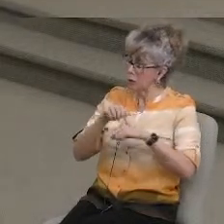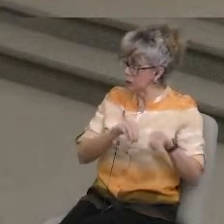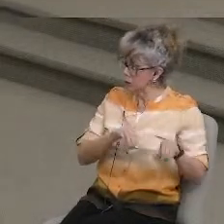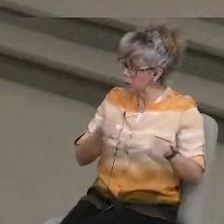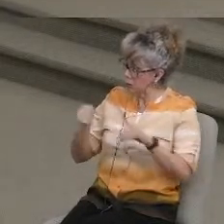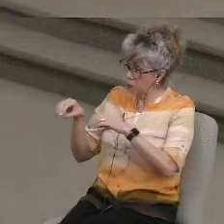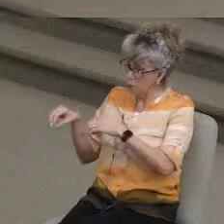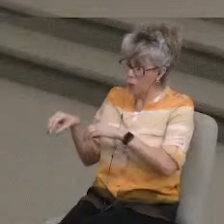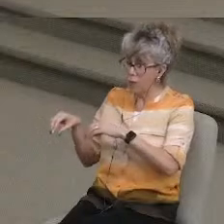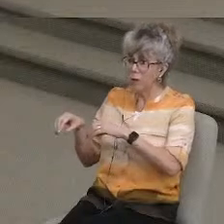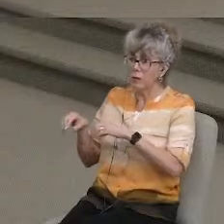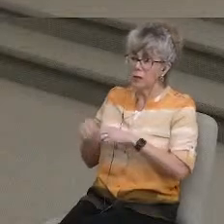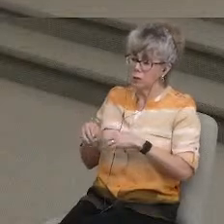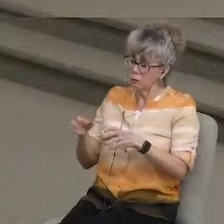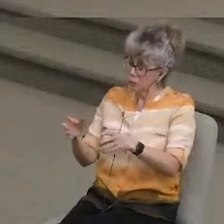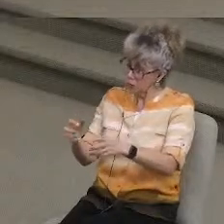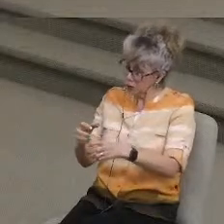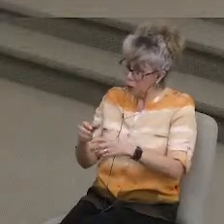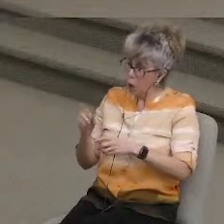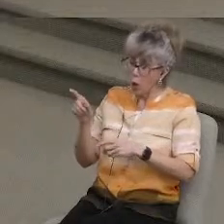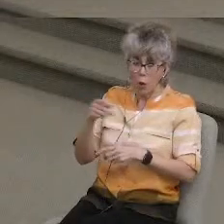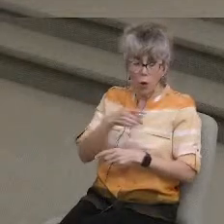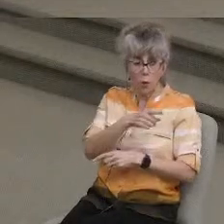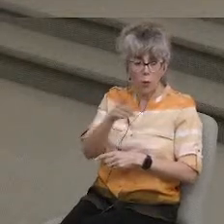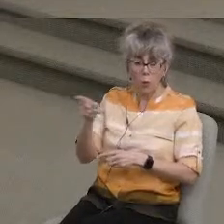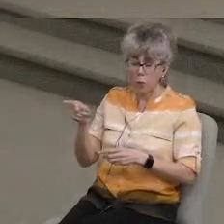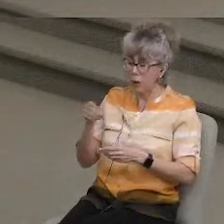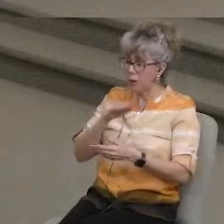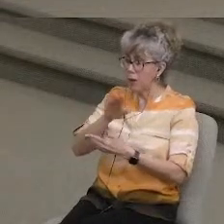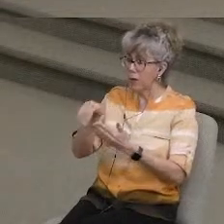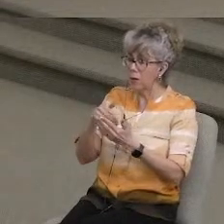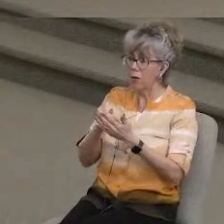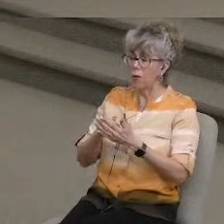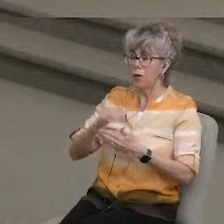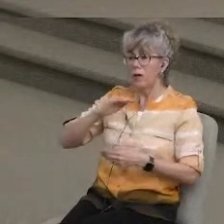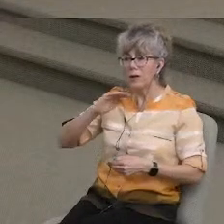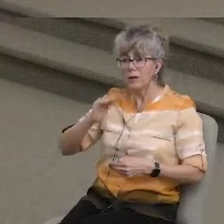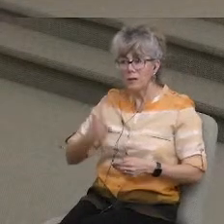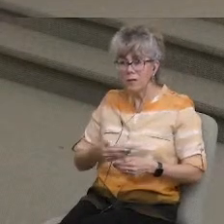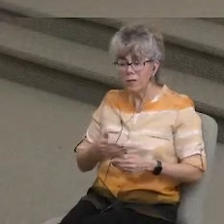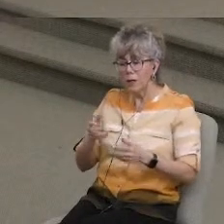draw close and to share in the gift of our resurrected Savior.